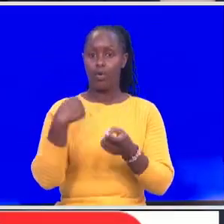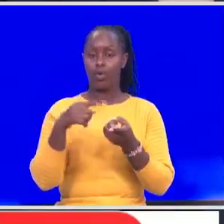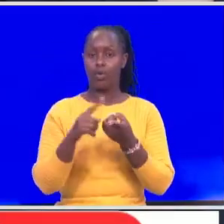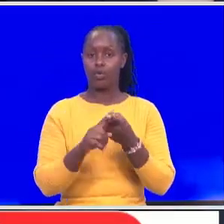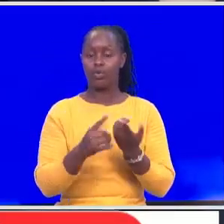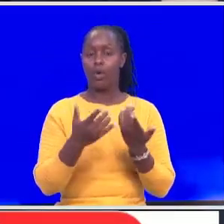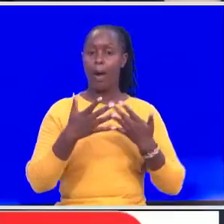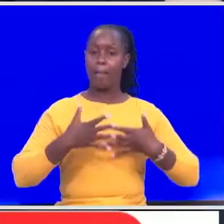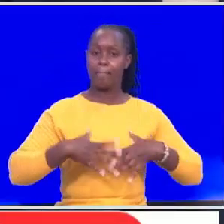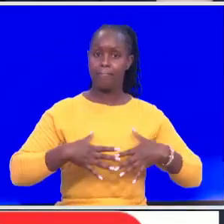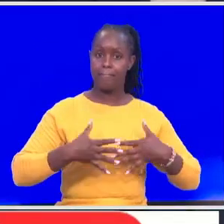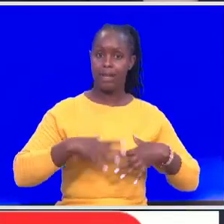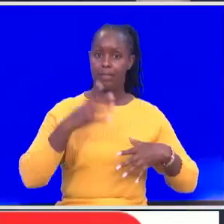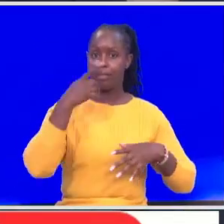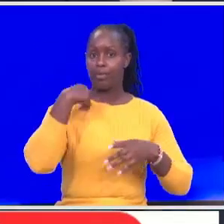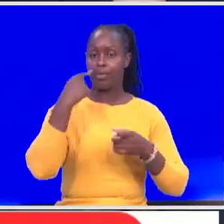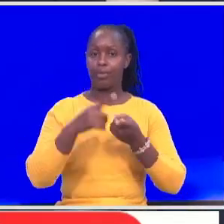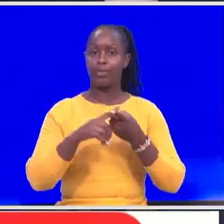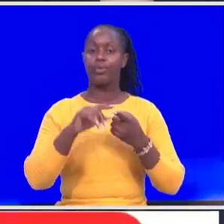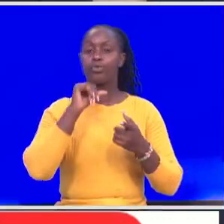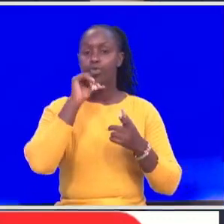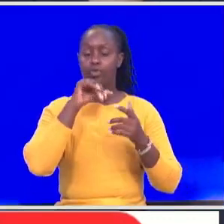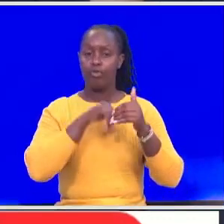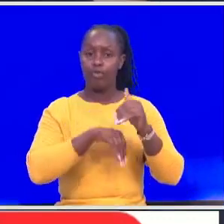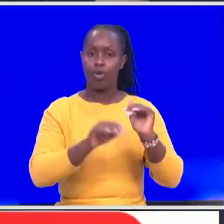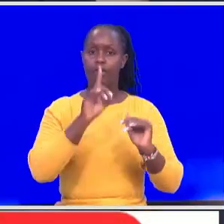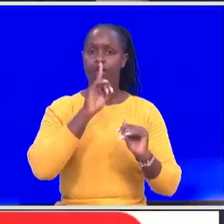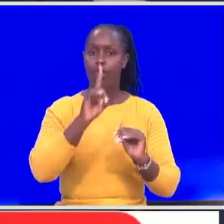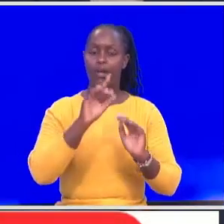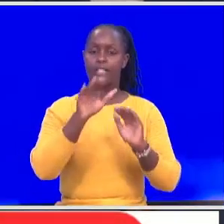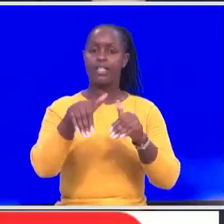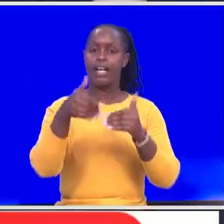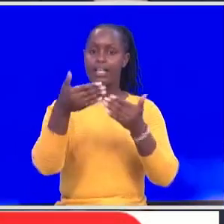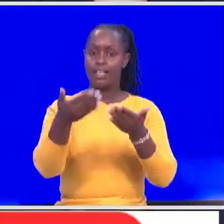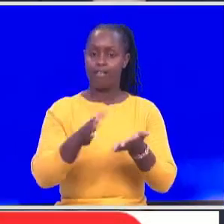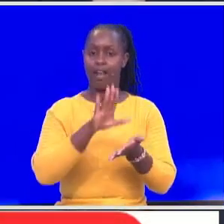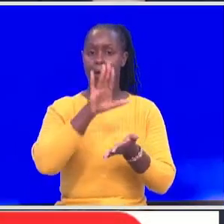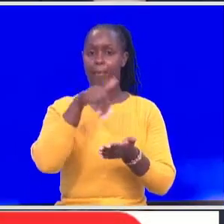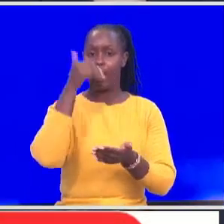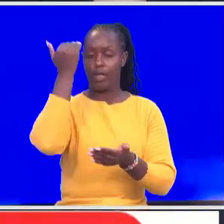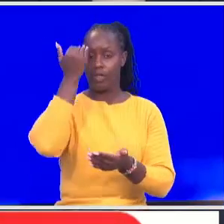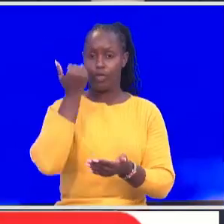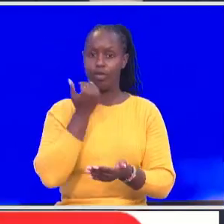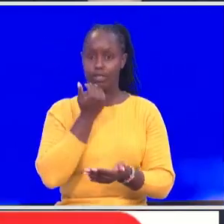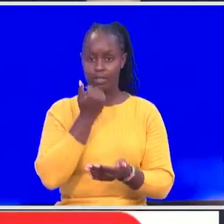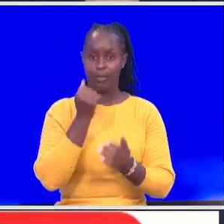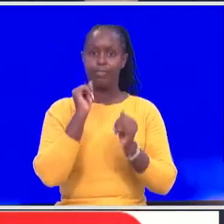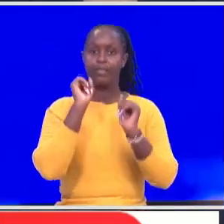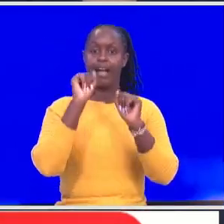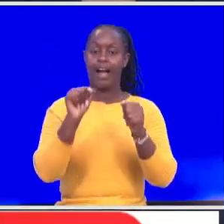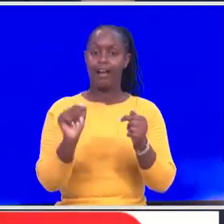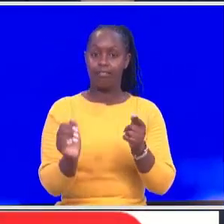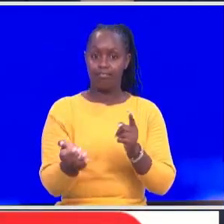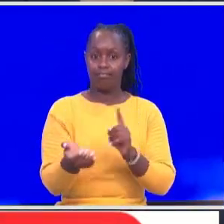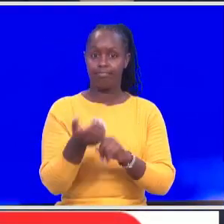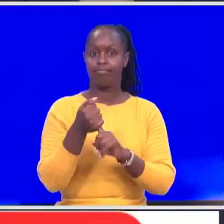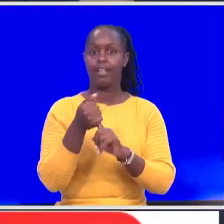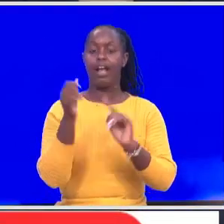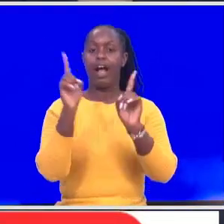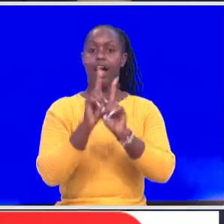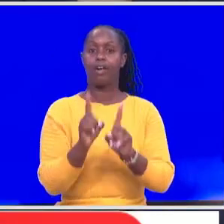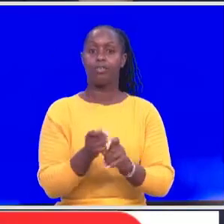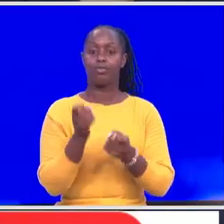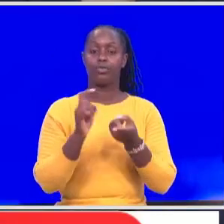defiance of the orders granted by the courts are untenable and amount to contempt